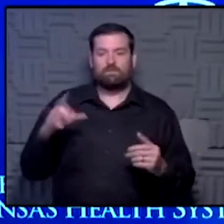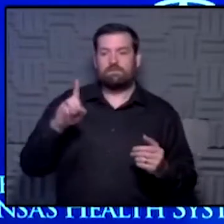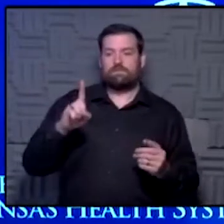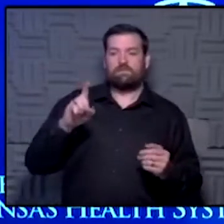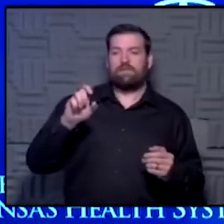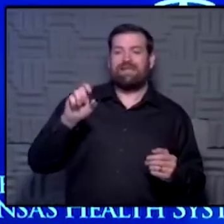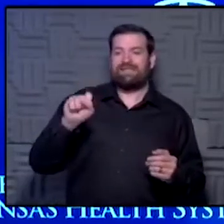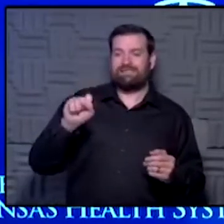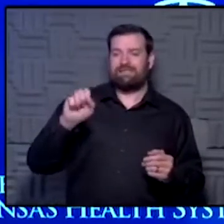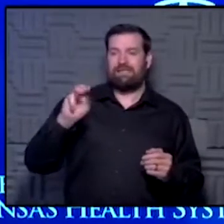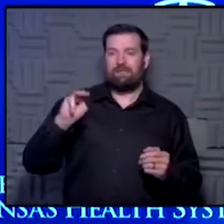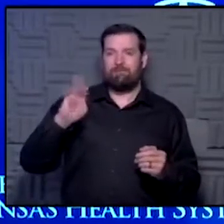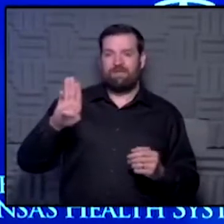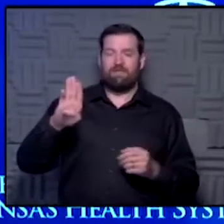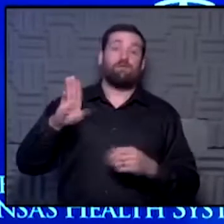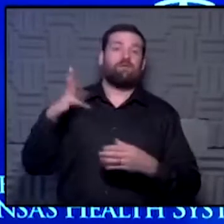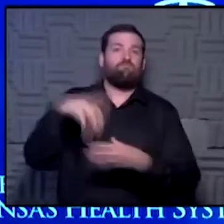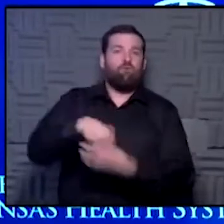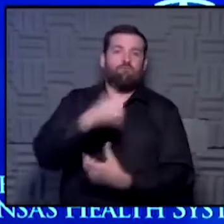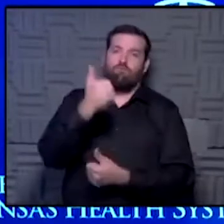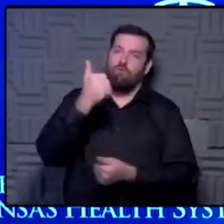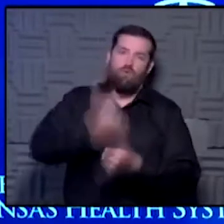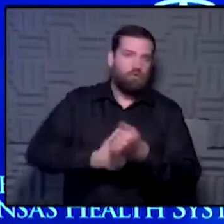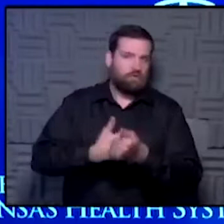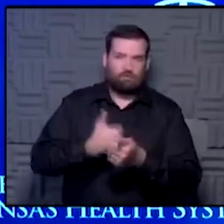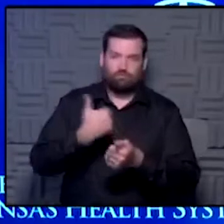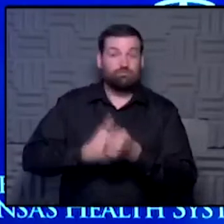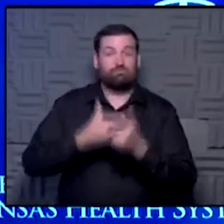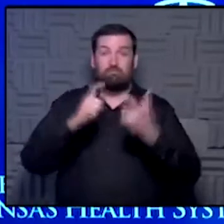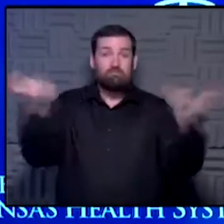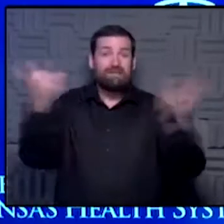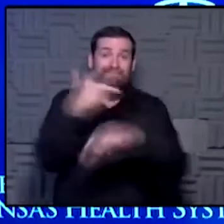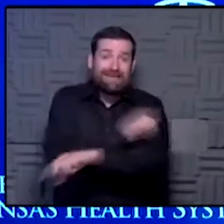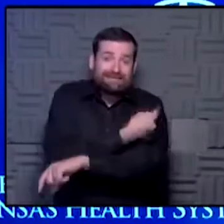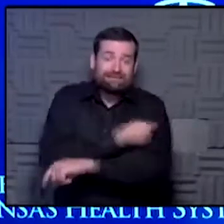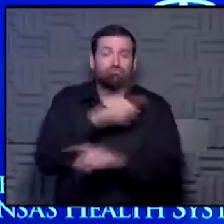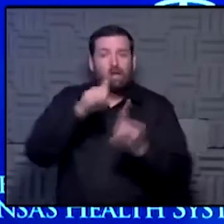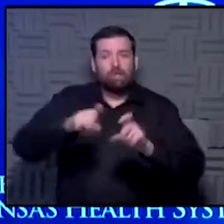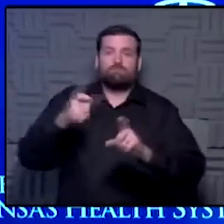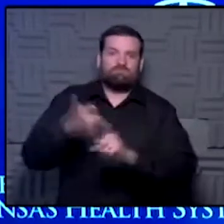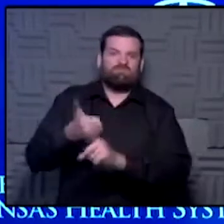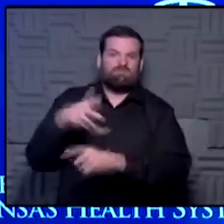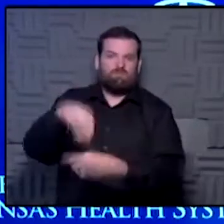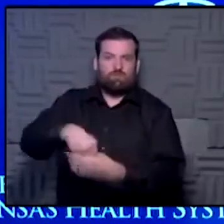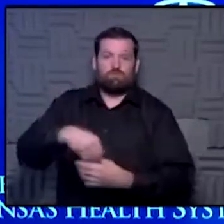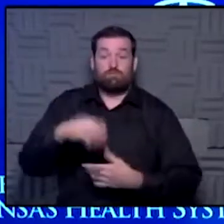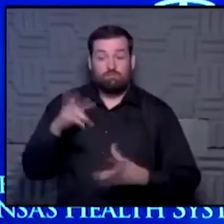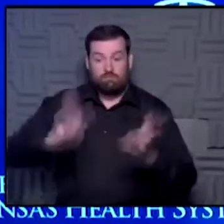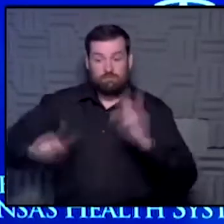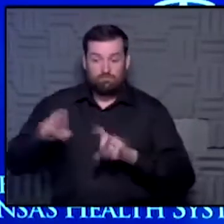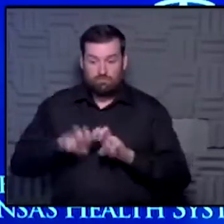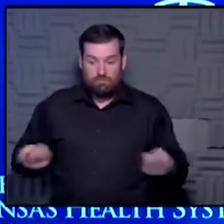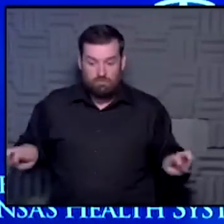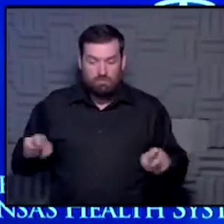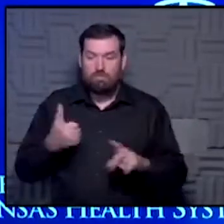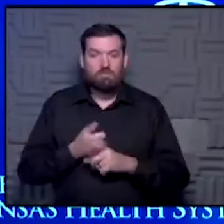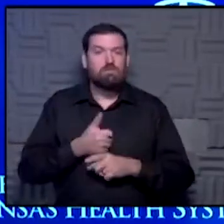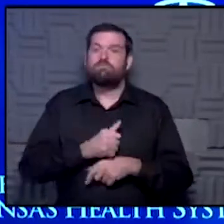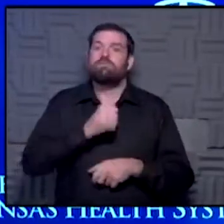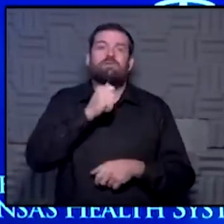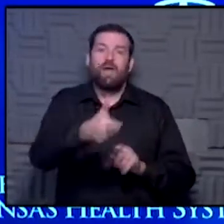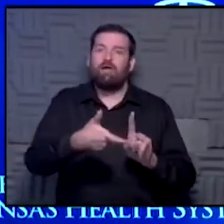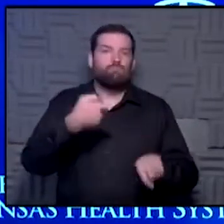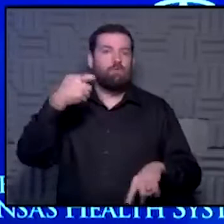DSMB is part of any study and is especially part of these large vaccine trials, and they're made up of people who are not from the